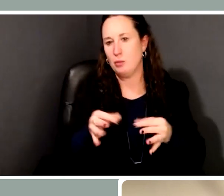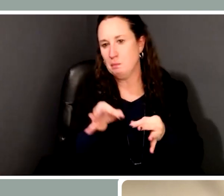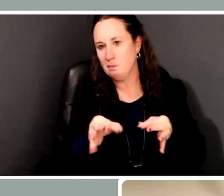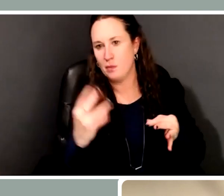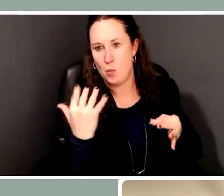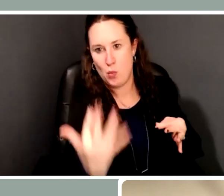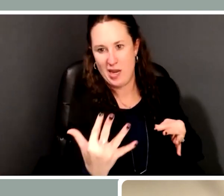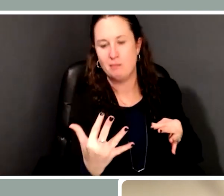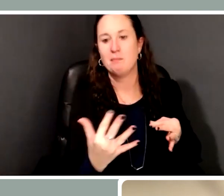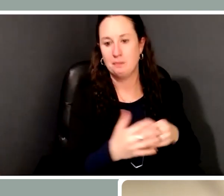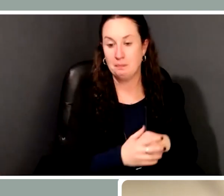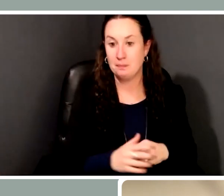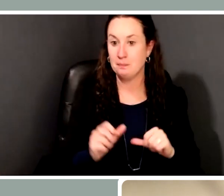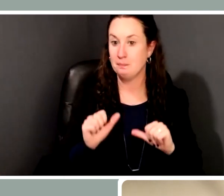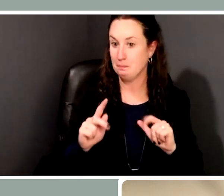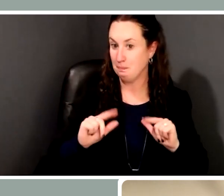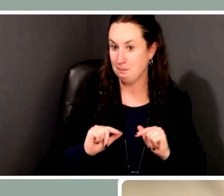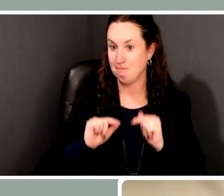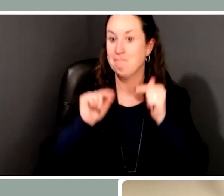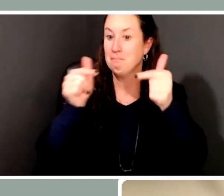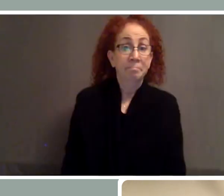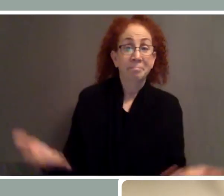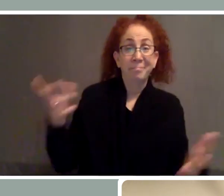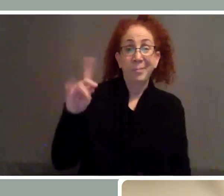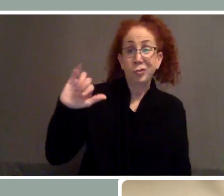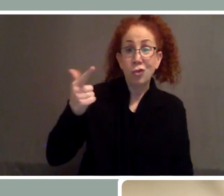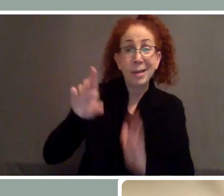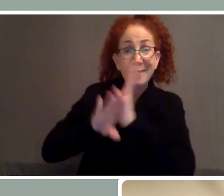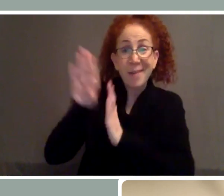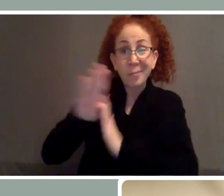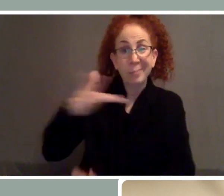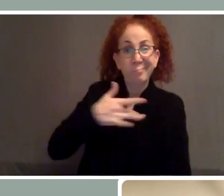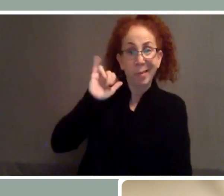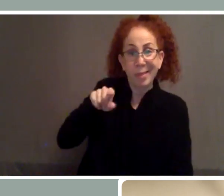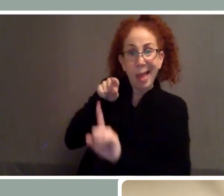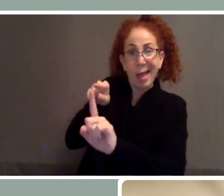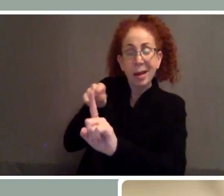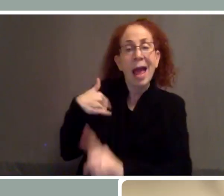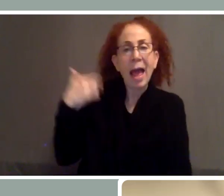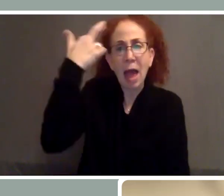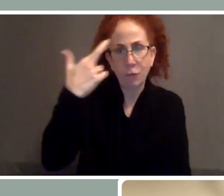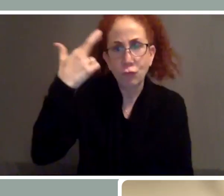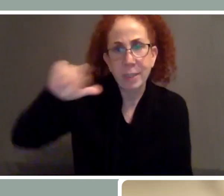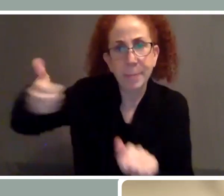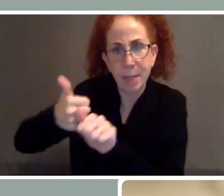that's really how drug development has been done. There is a rationale behind it.